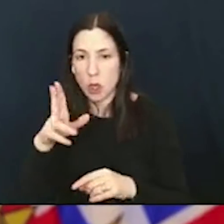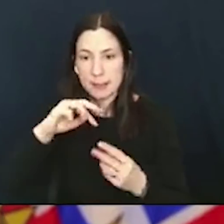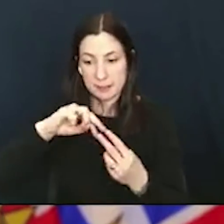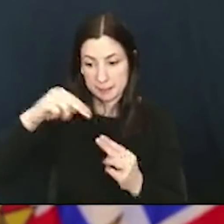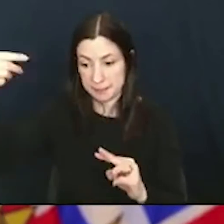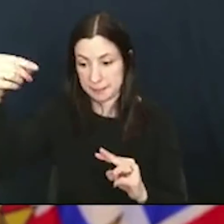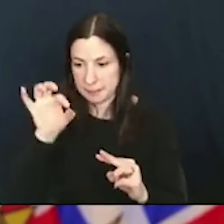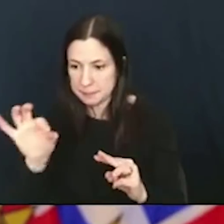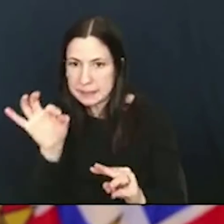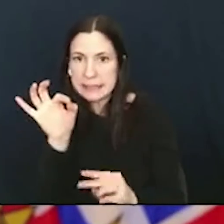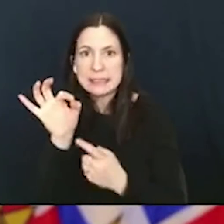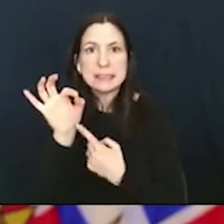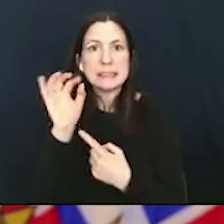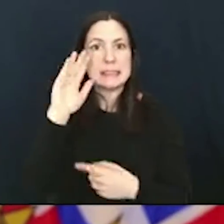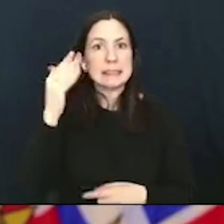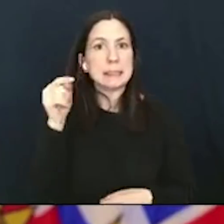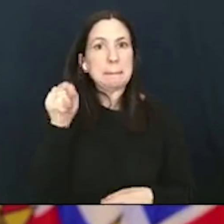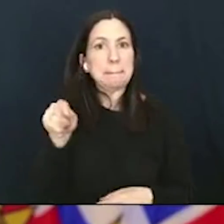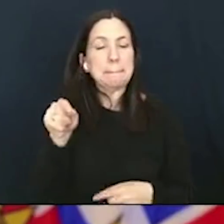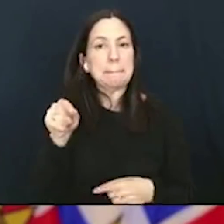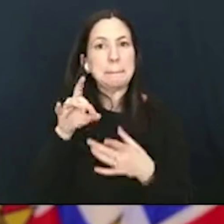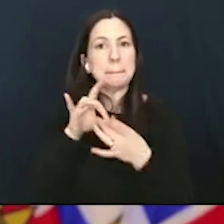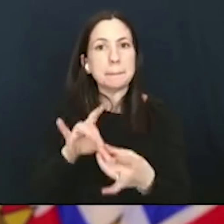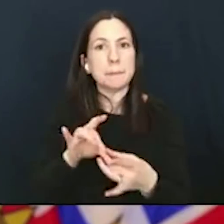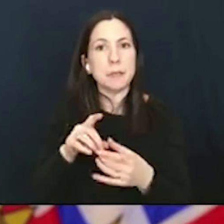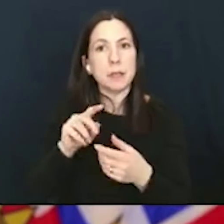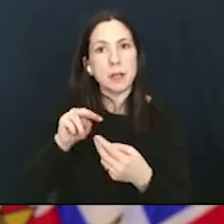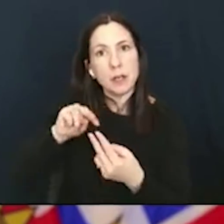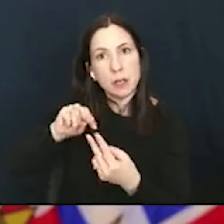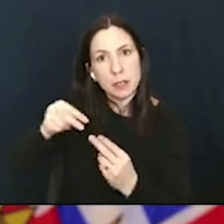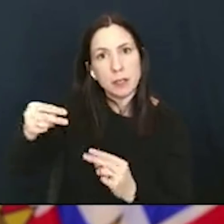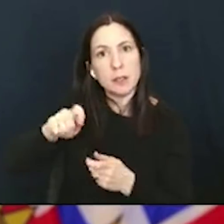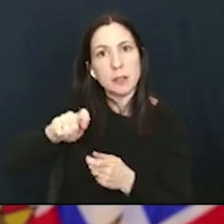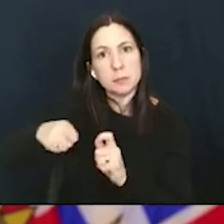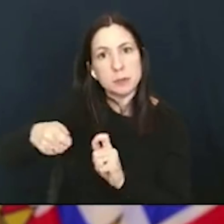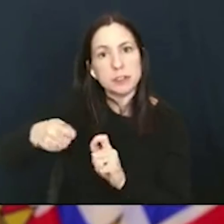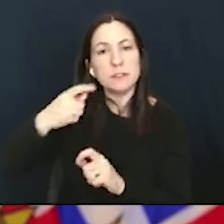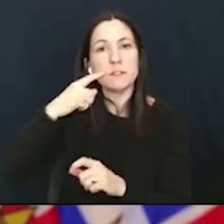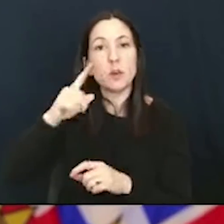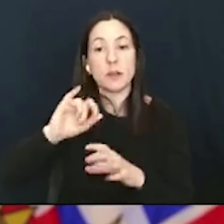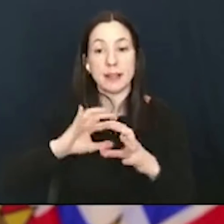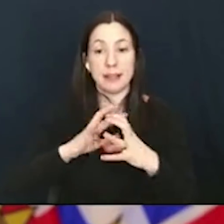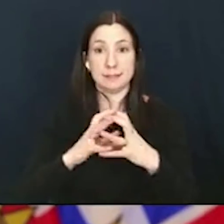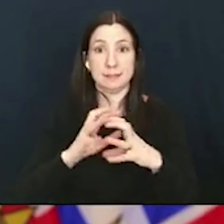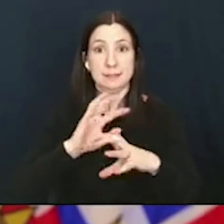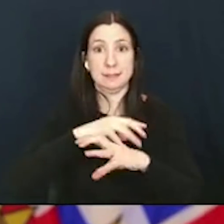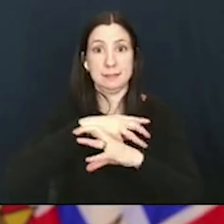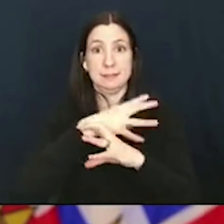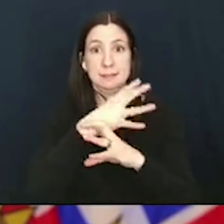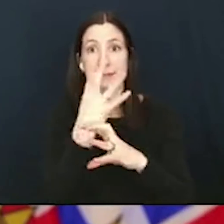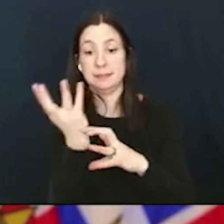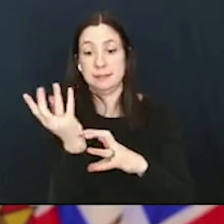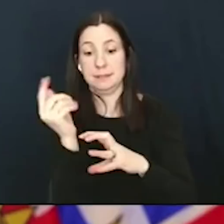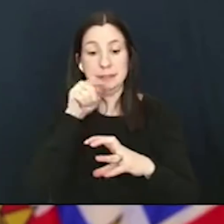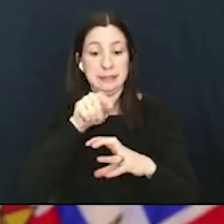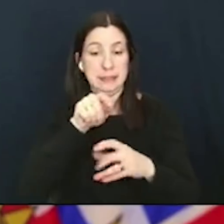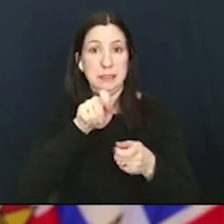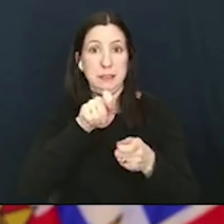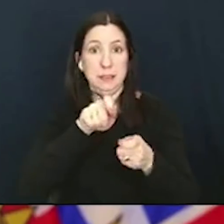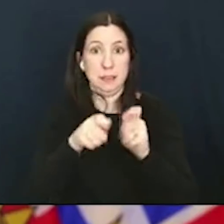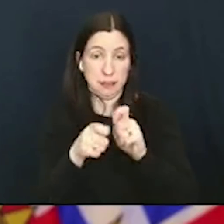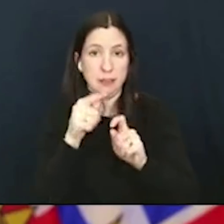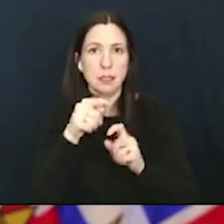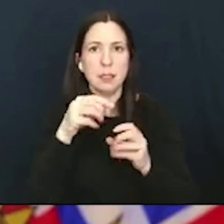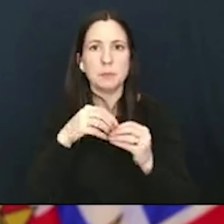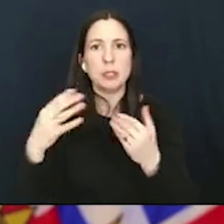is associated with the mutation of the spike protein that leads to increased transmissibility. So